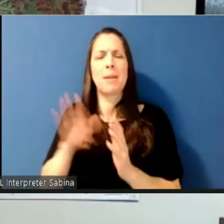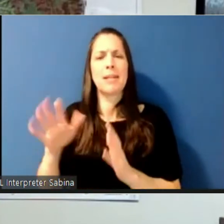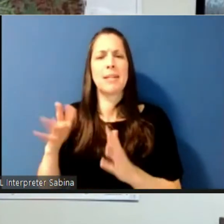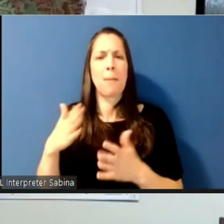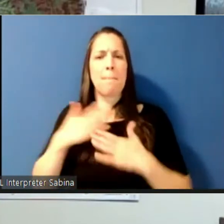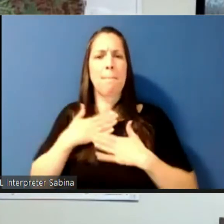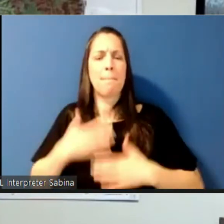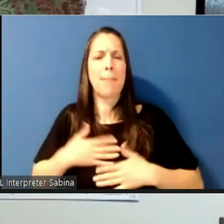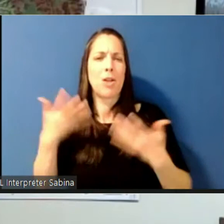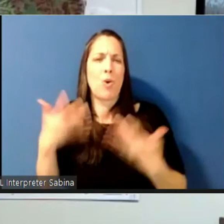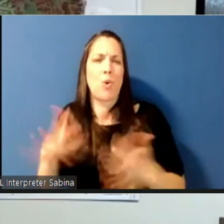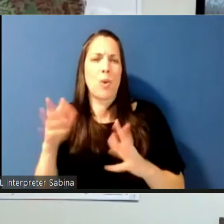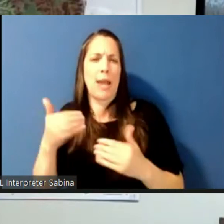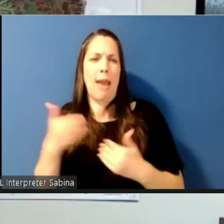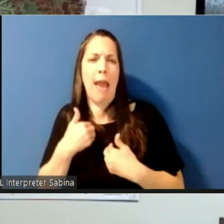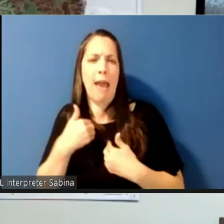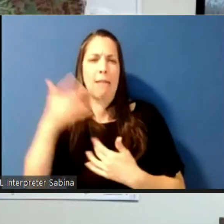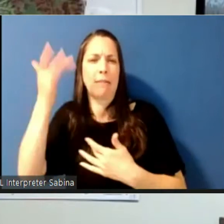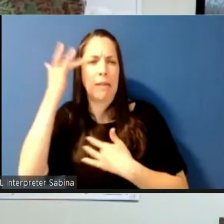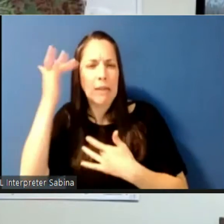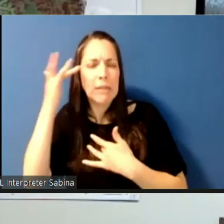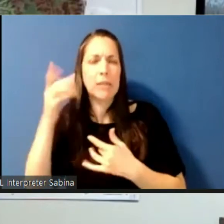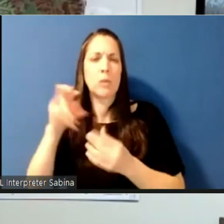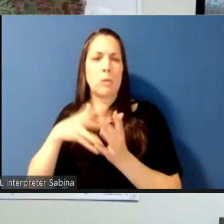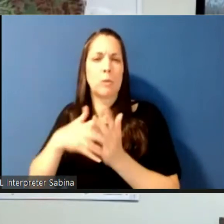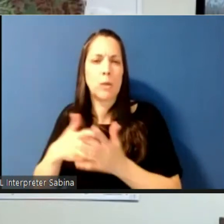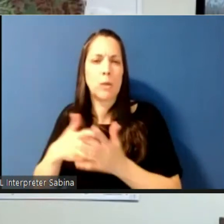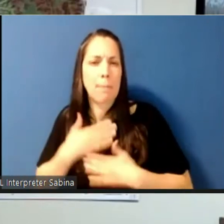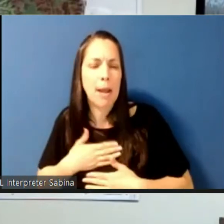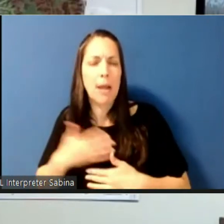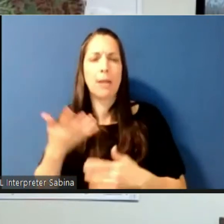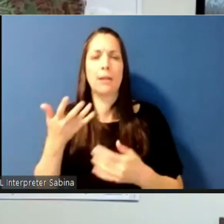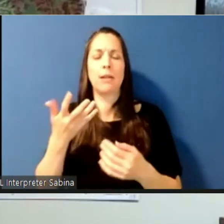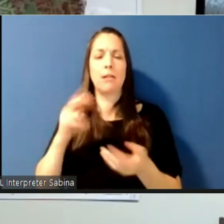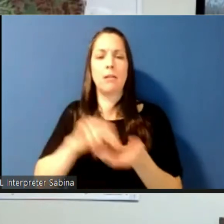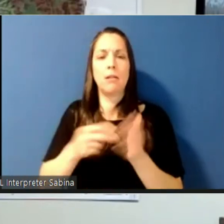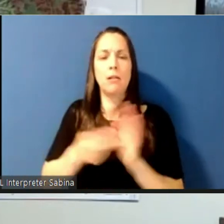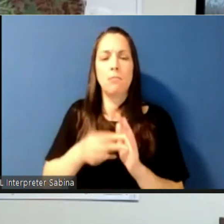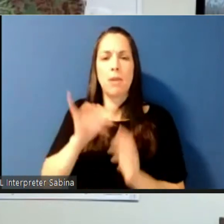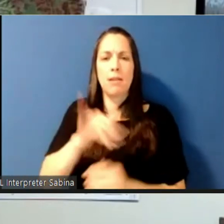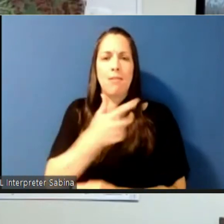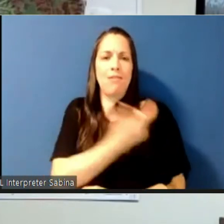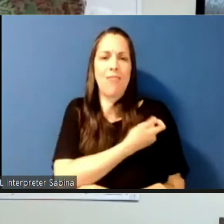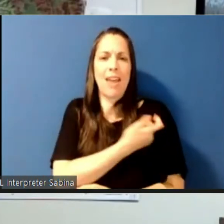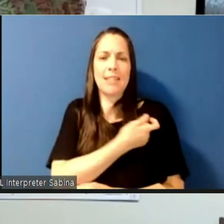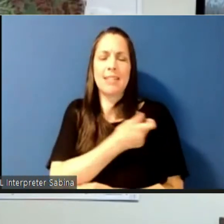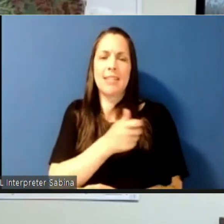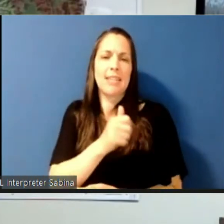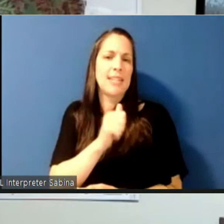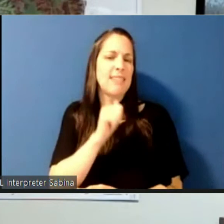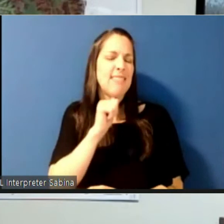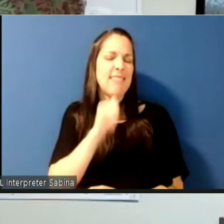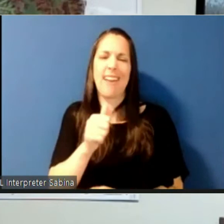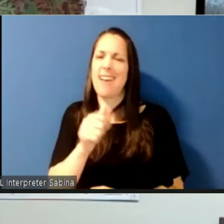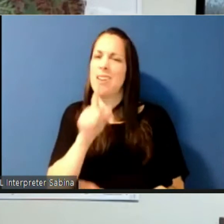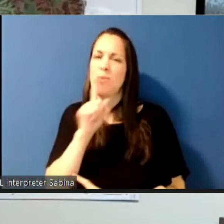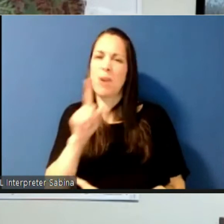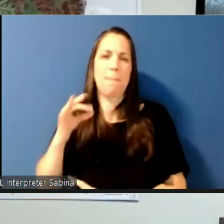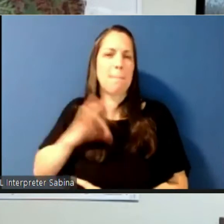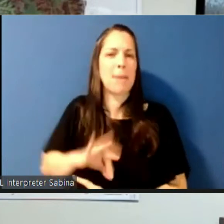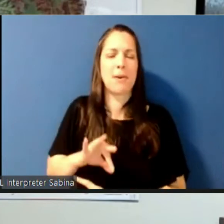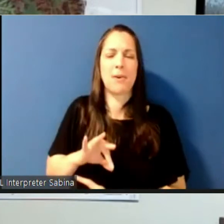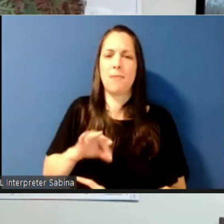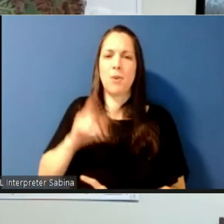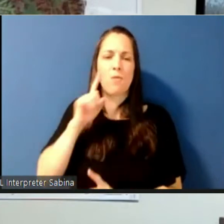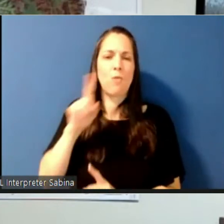some of them may mean that the vaccination is not having as much beneficial effect as in other